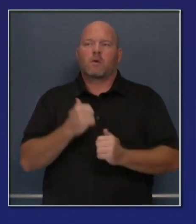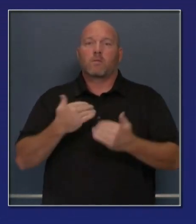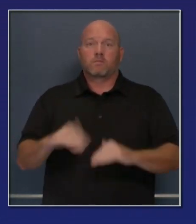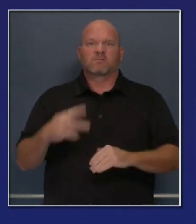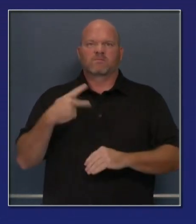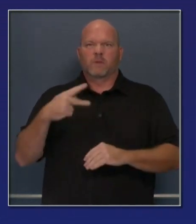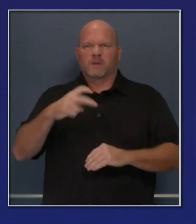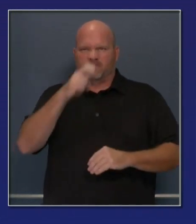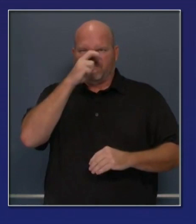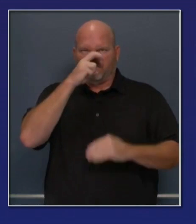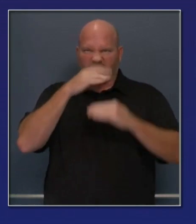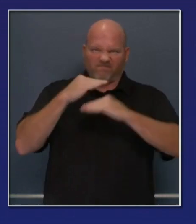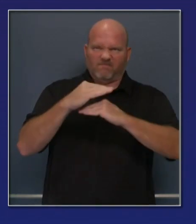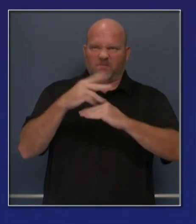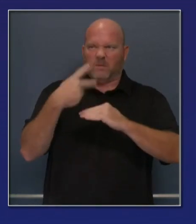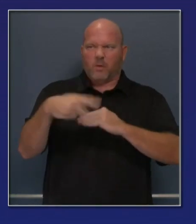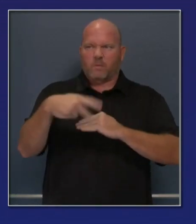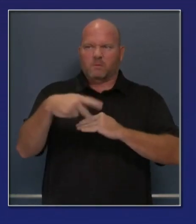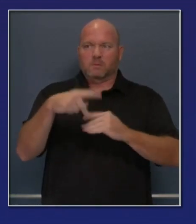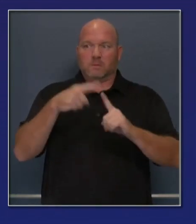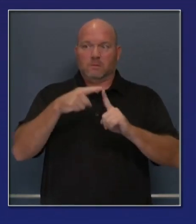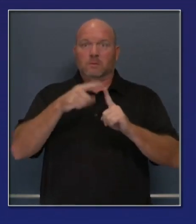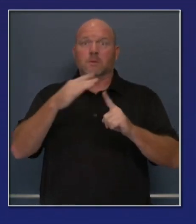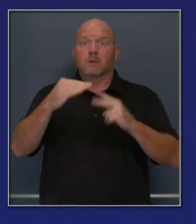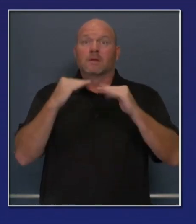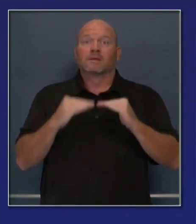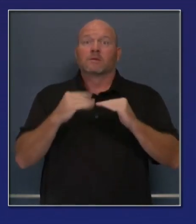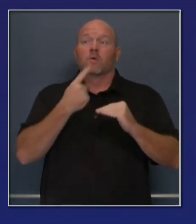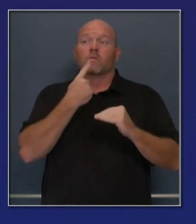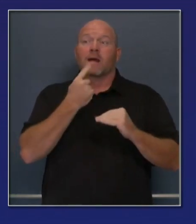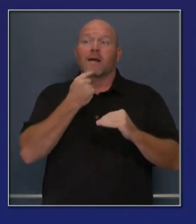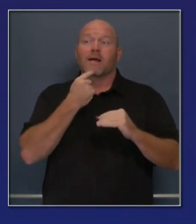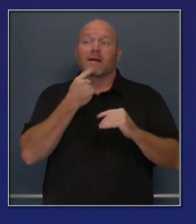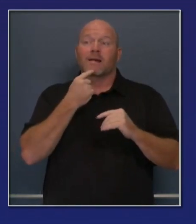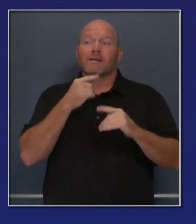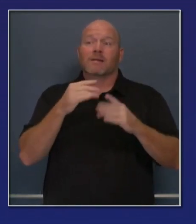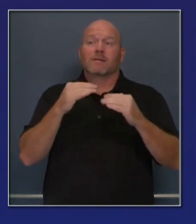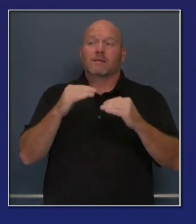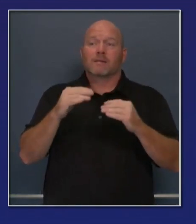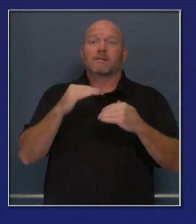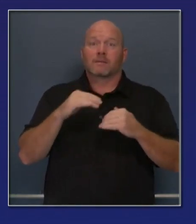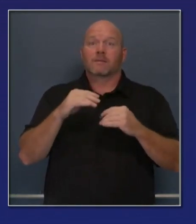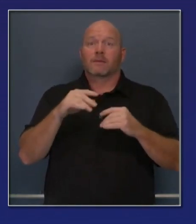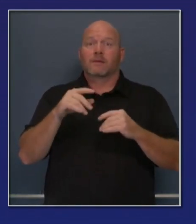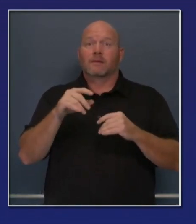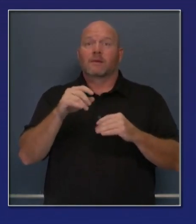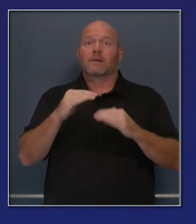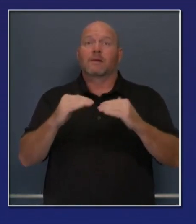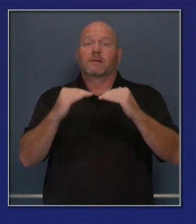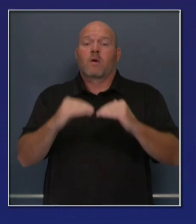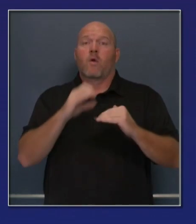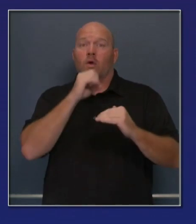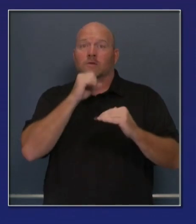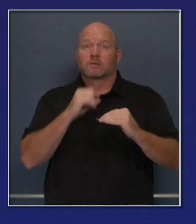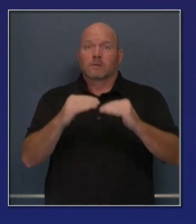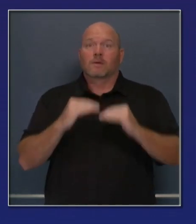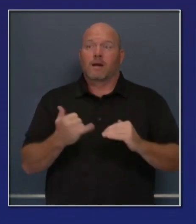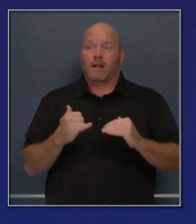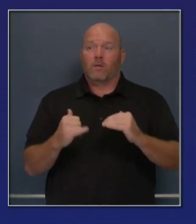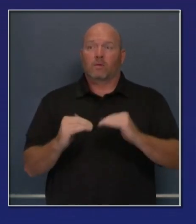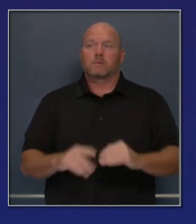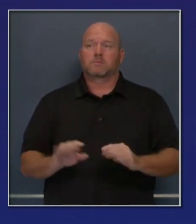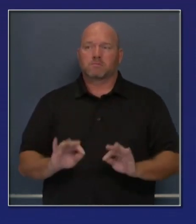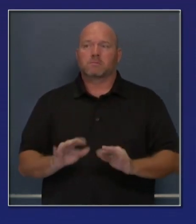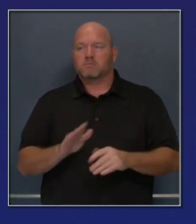tier. 24 counties you see in the red, 11 in orange, yellow counties in the northern part of the state, primarily, though some in the central part of